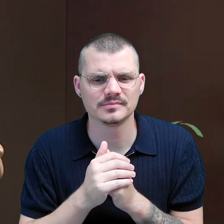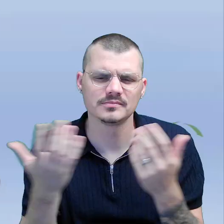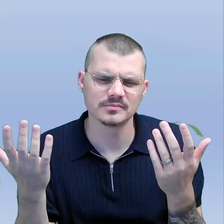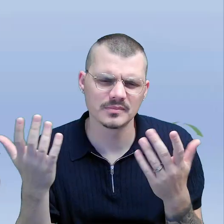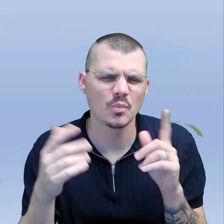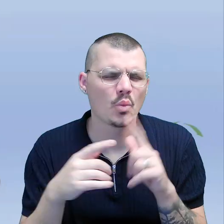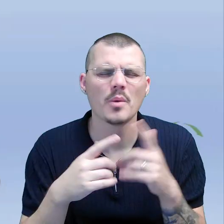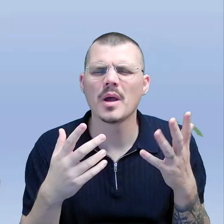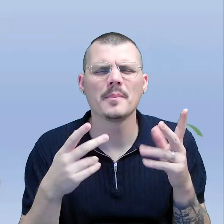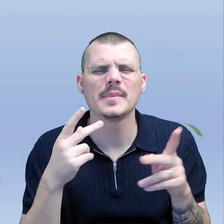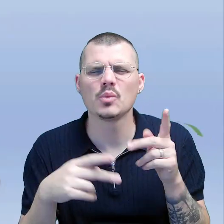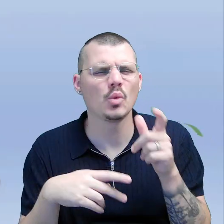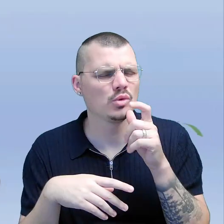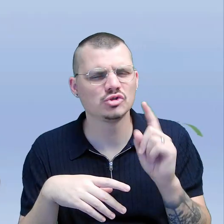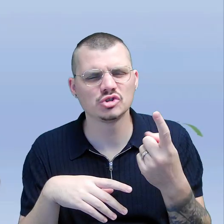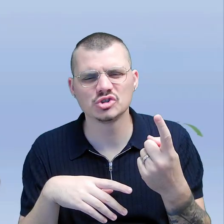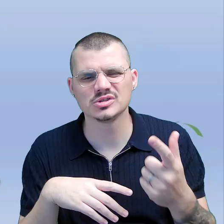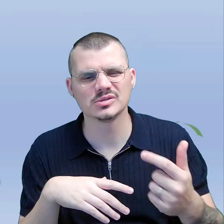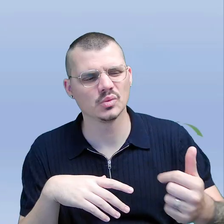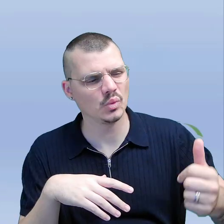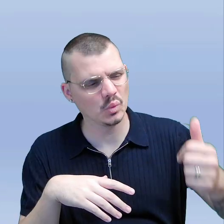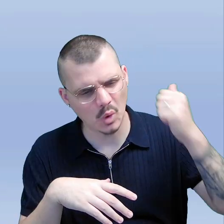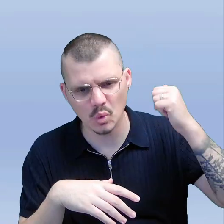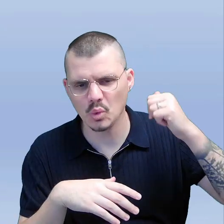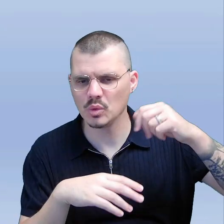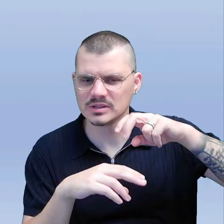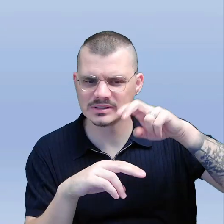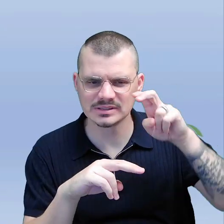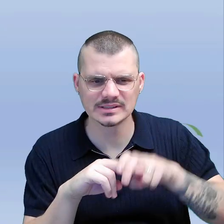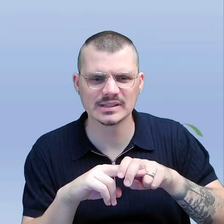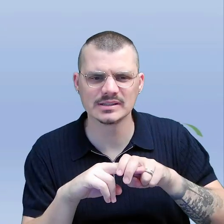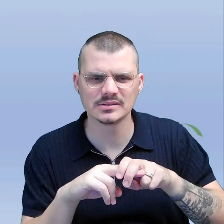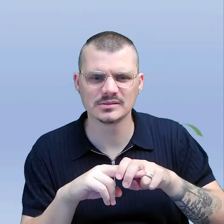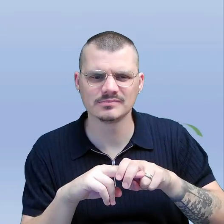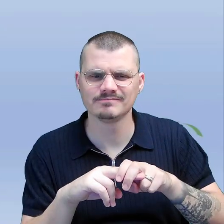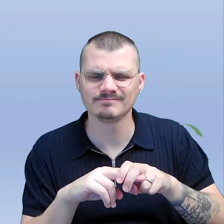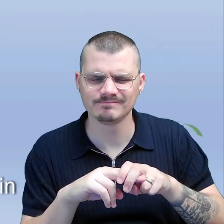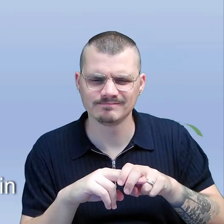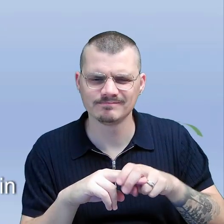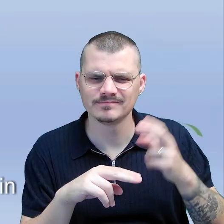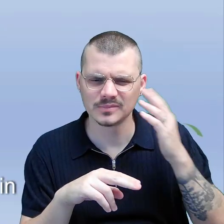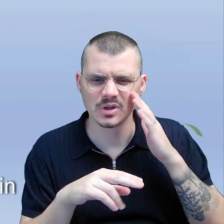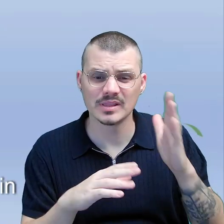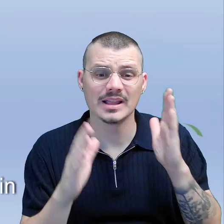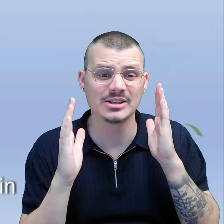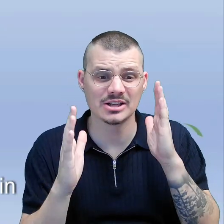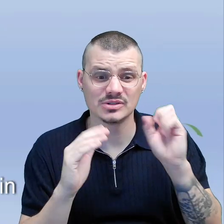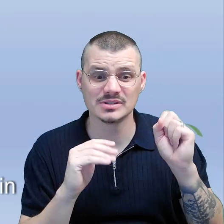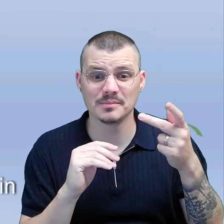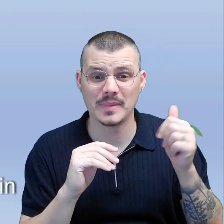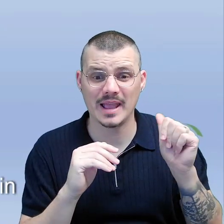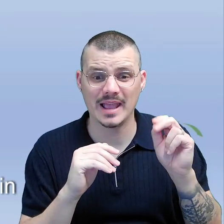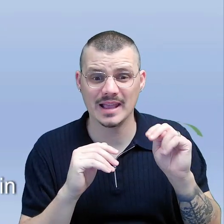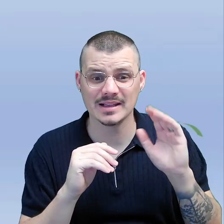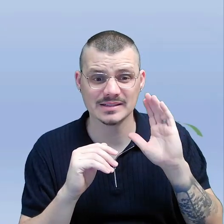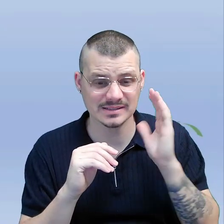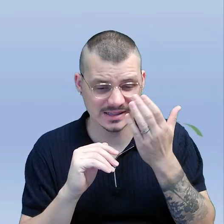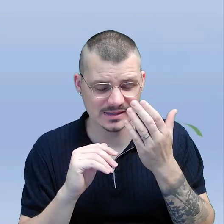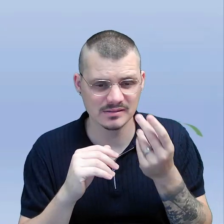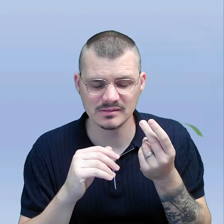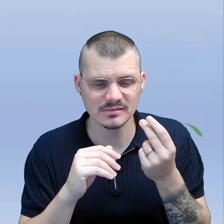How about people that just won't sit? Their attention span seems to be measured